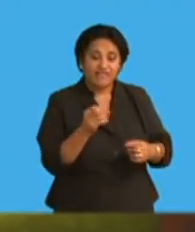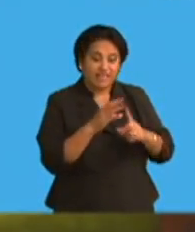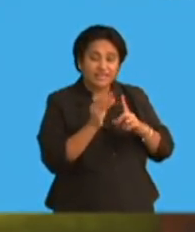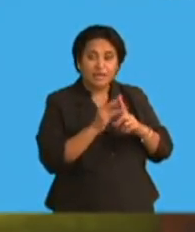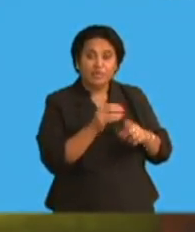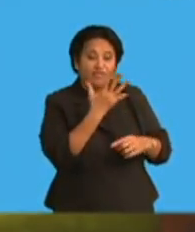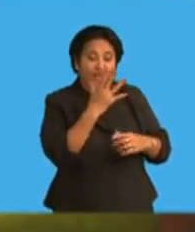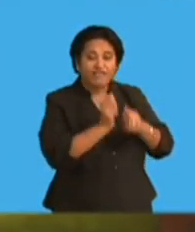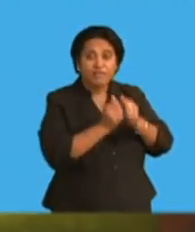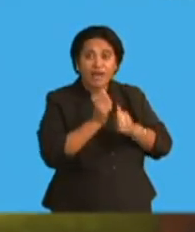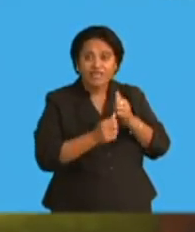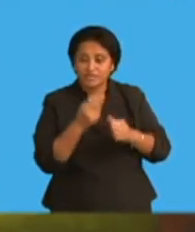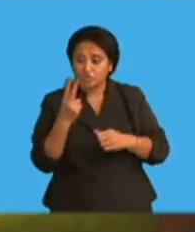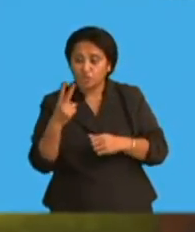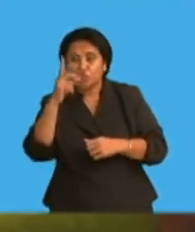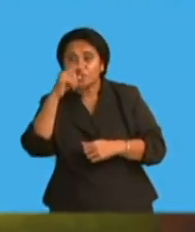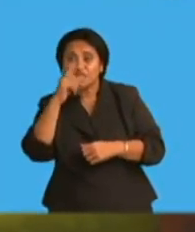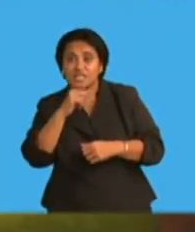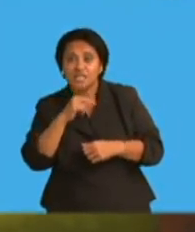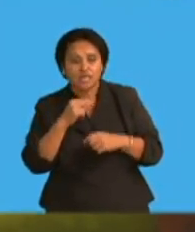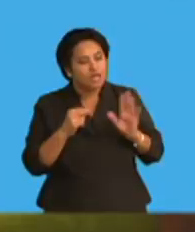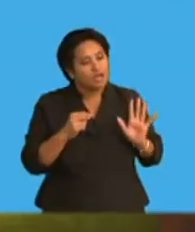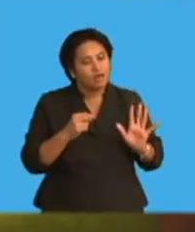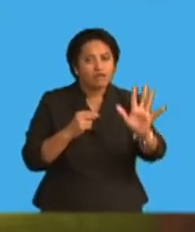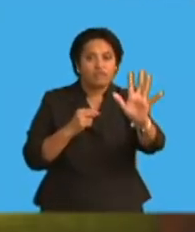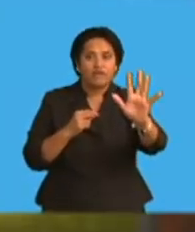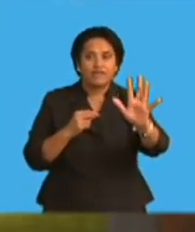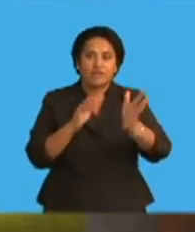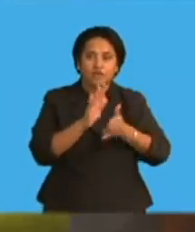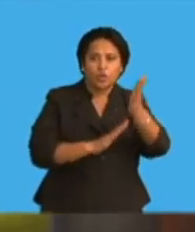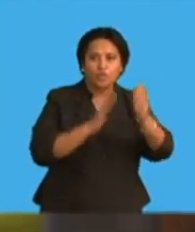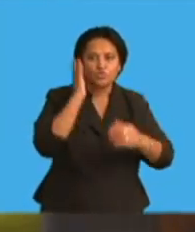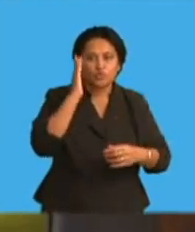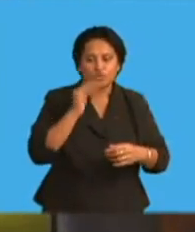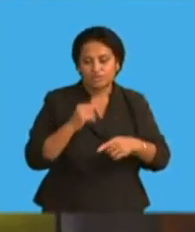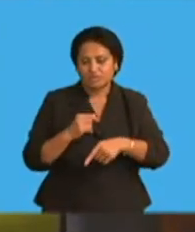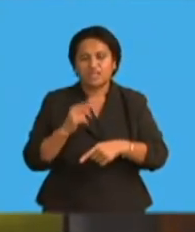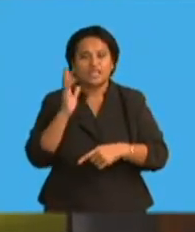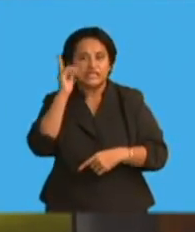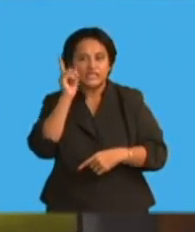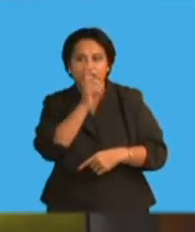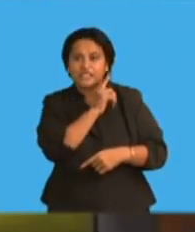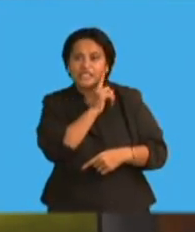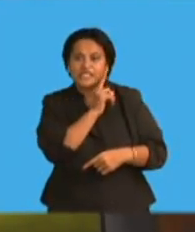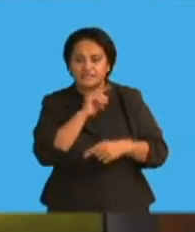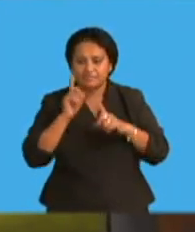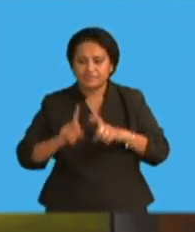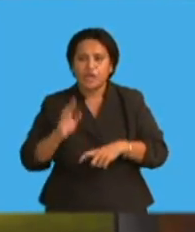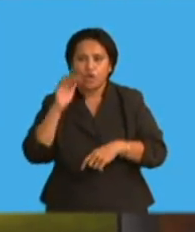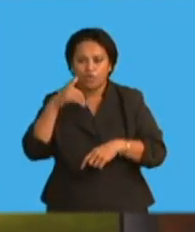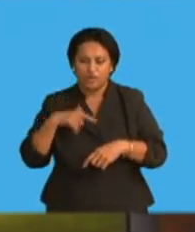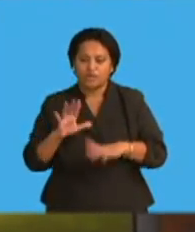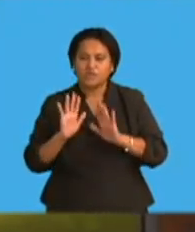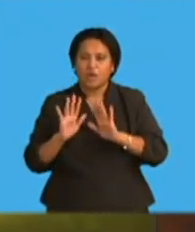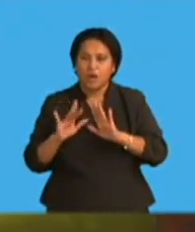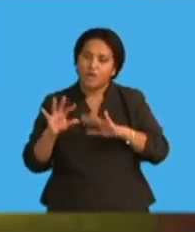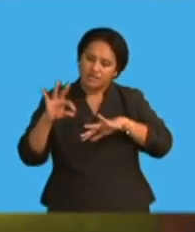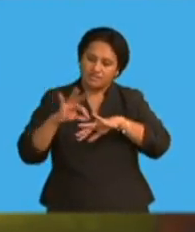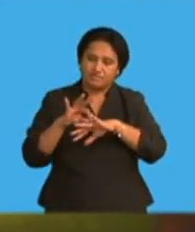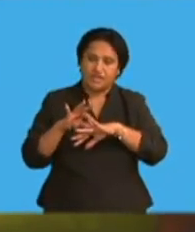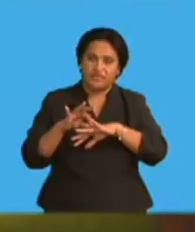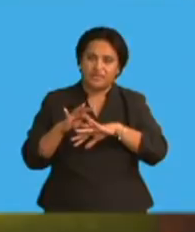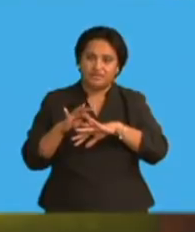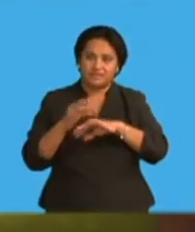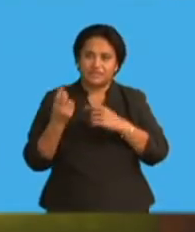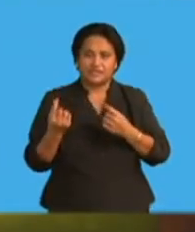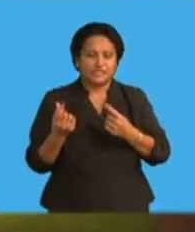could afford to only sell 3 or 4 or 5, they'll send the boys because the girls would get married in any case. That's what used to happen, that's a fact. Today all of them are going to